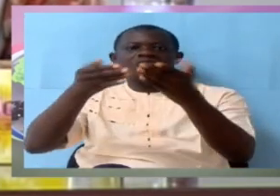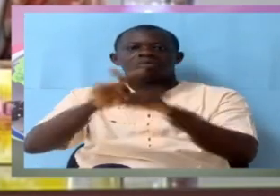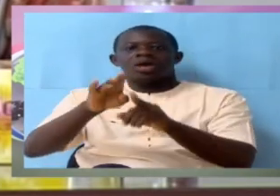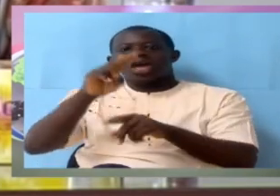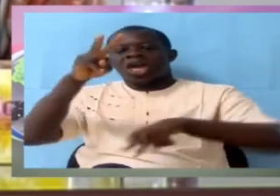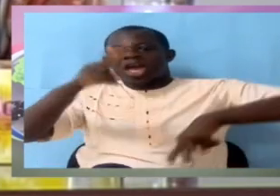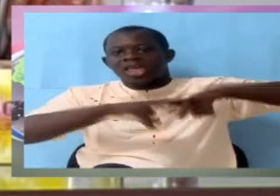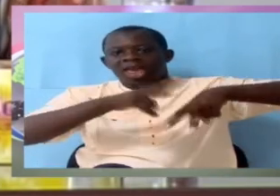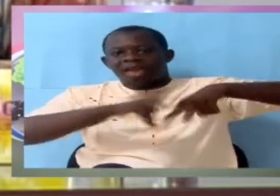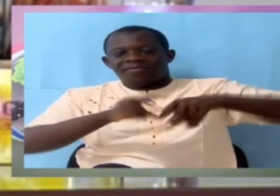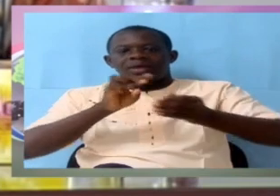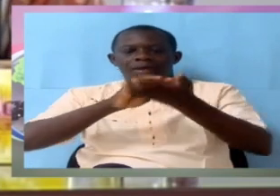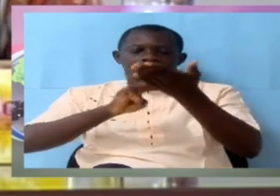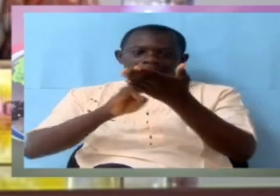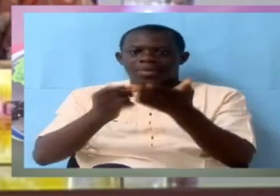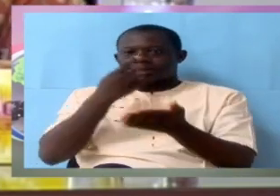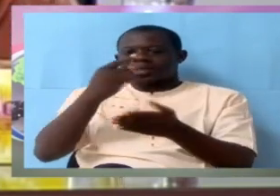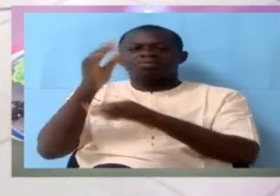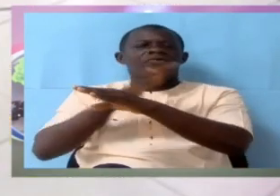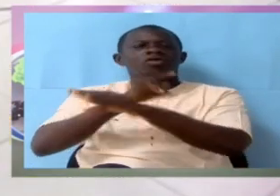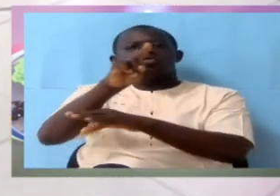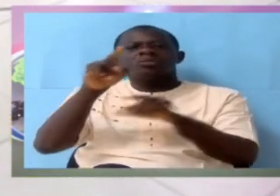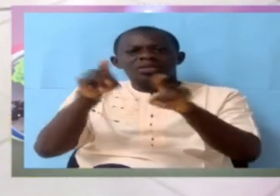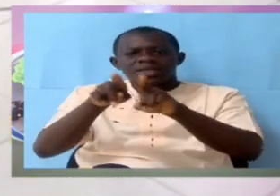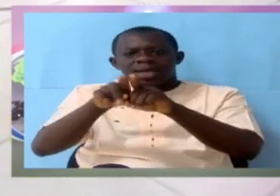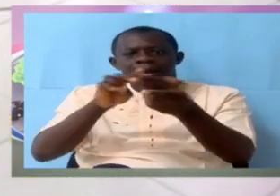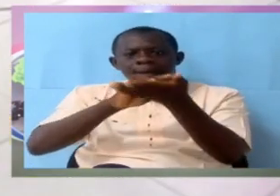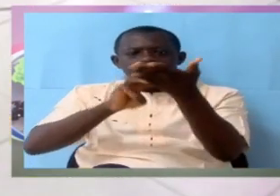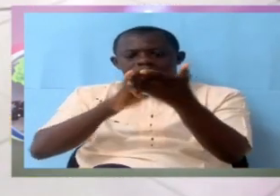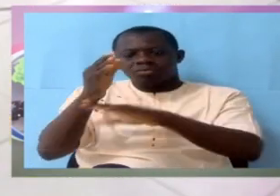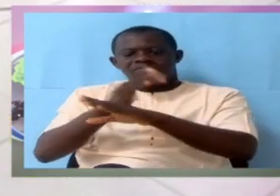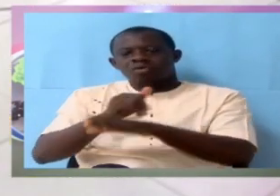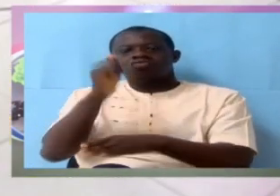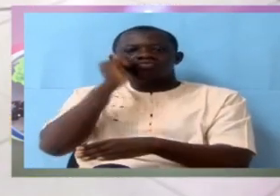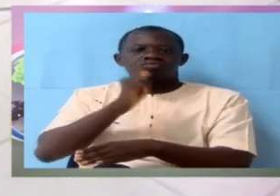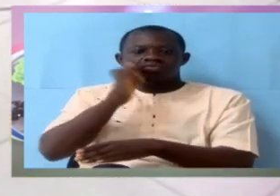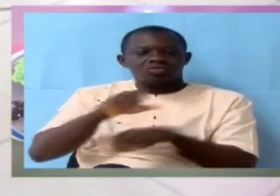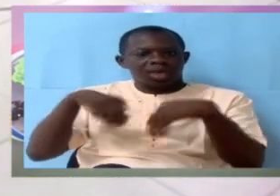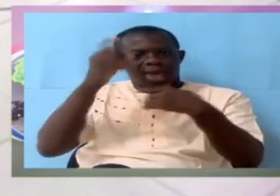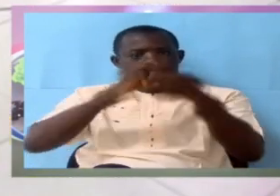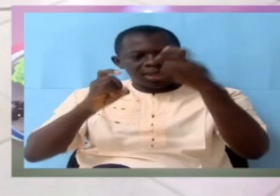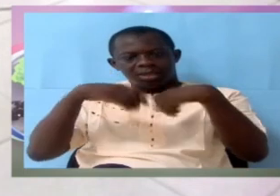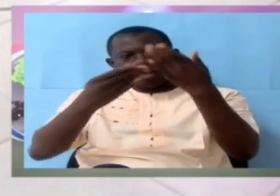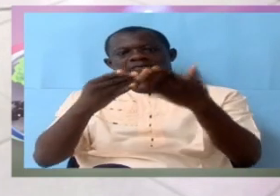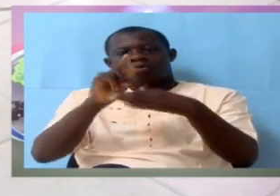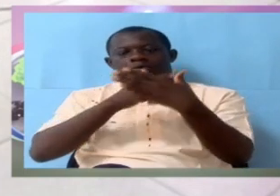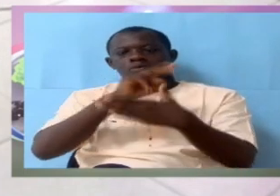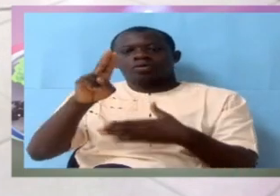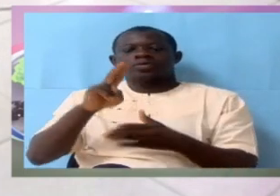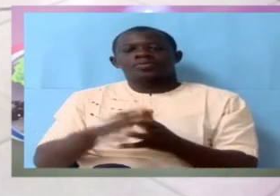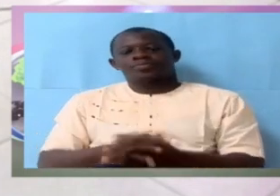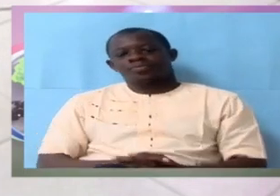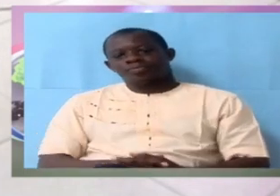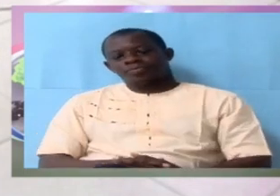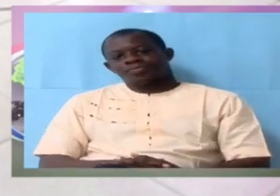taking before? Silam faisa fono commission e biri murda lobitano do docteur ni natene murundi ko nate murundi tubab jaralo la menka jaralo ke